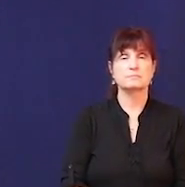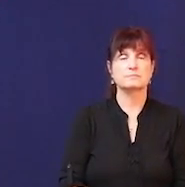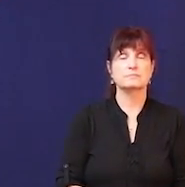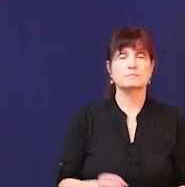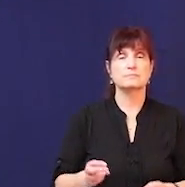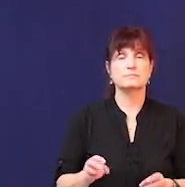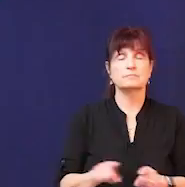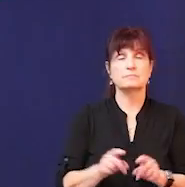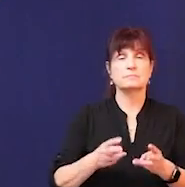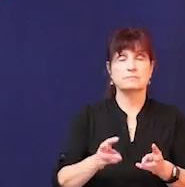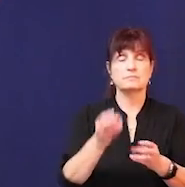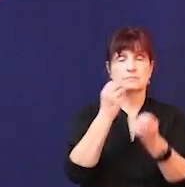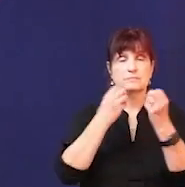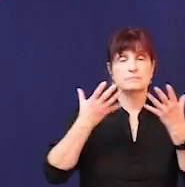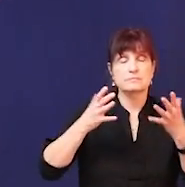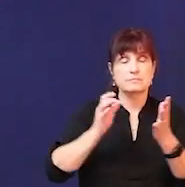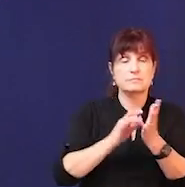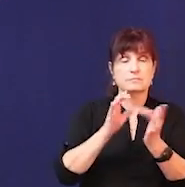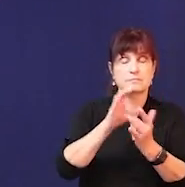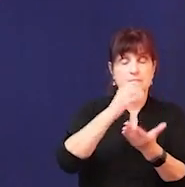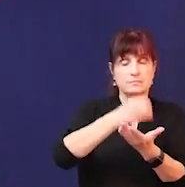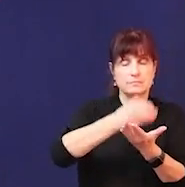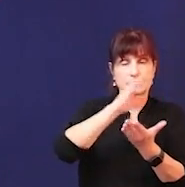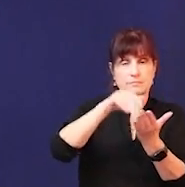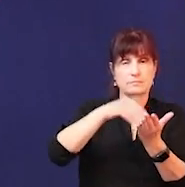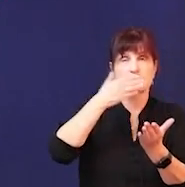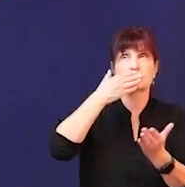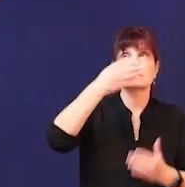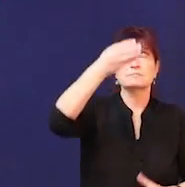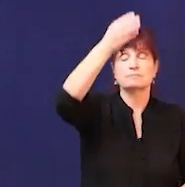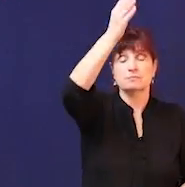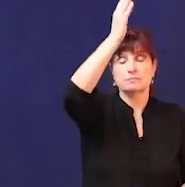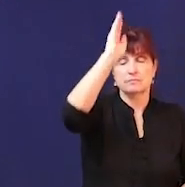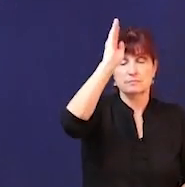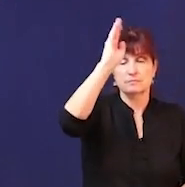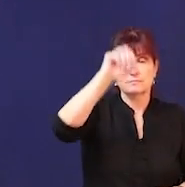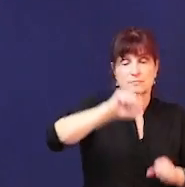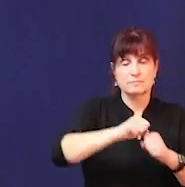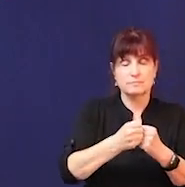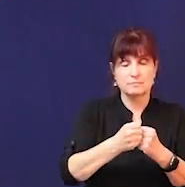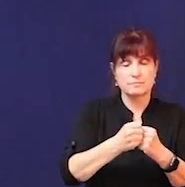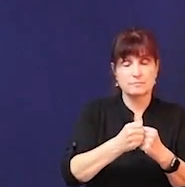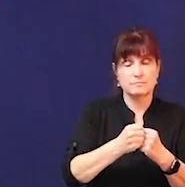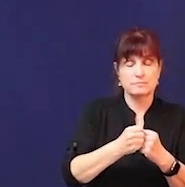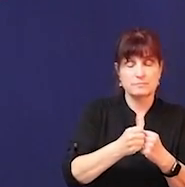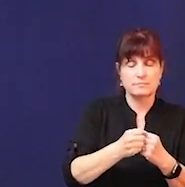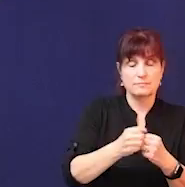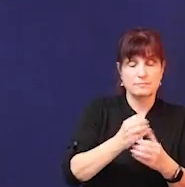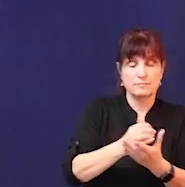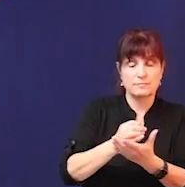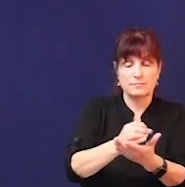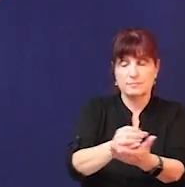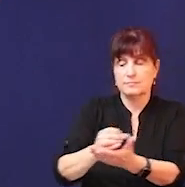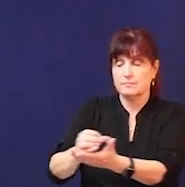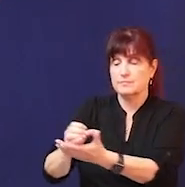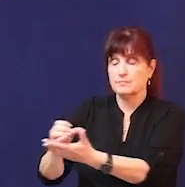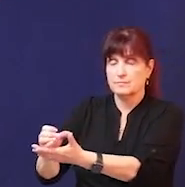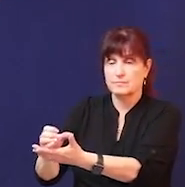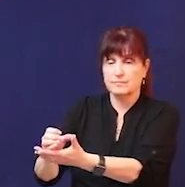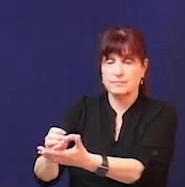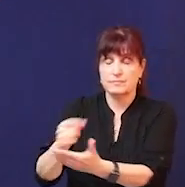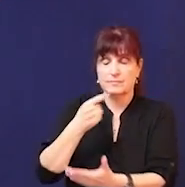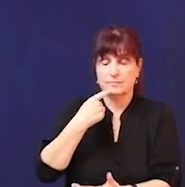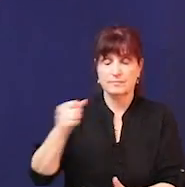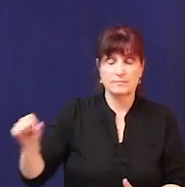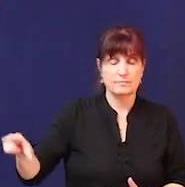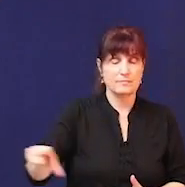In a similar way, when supper was ended, he took the chalice, and once more giving thanks, he gave it to his disciples, saying,